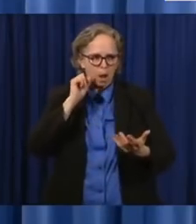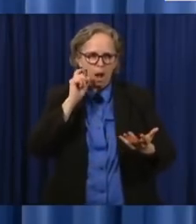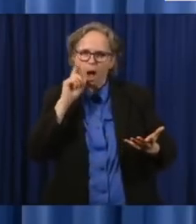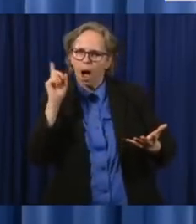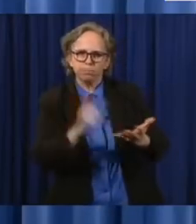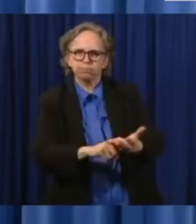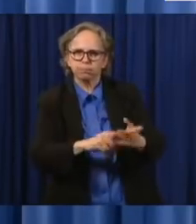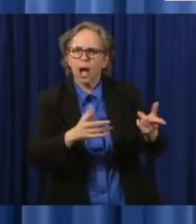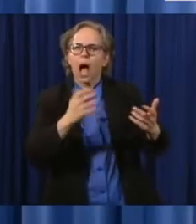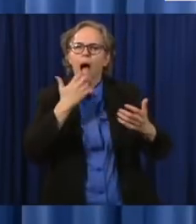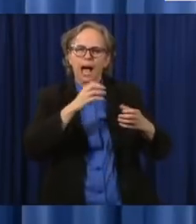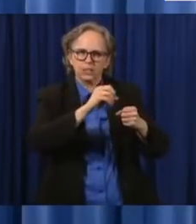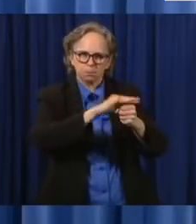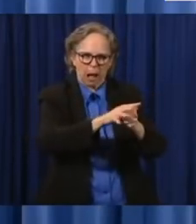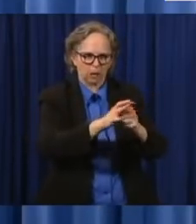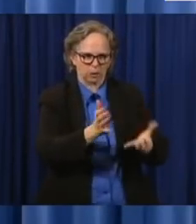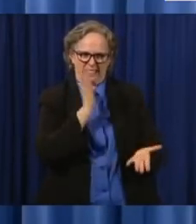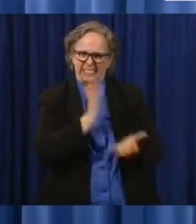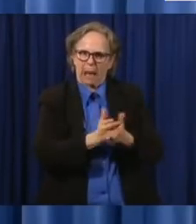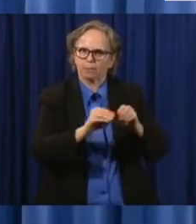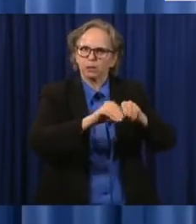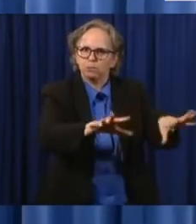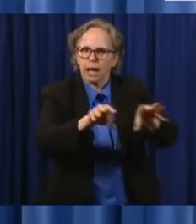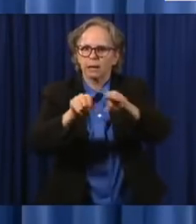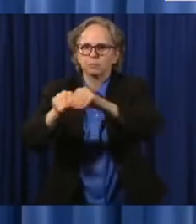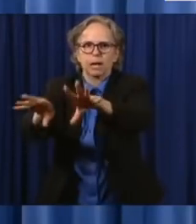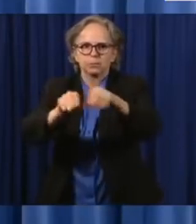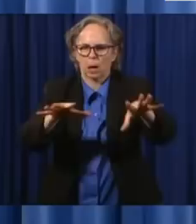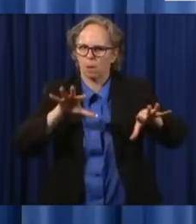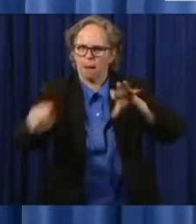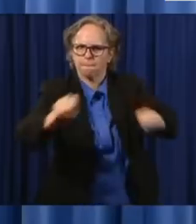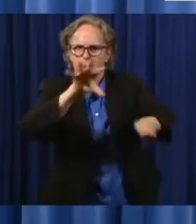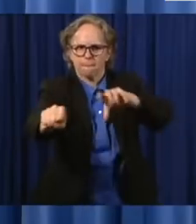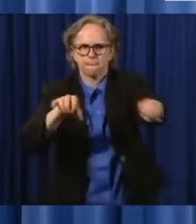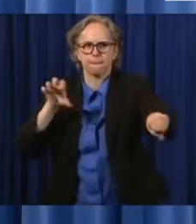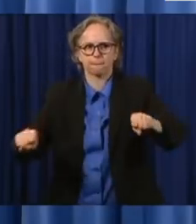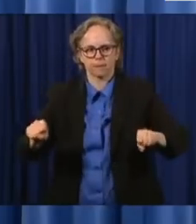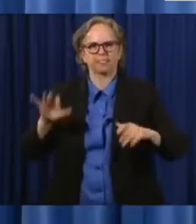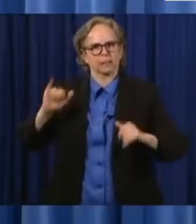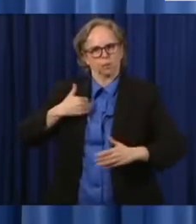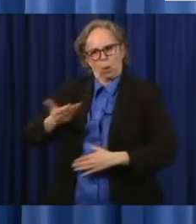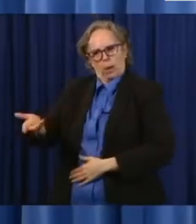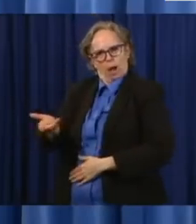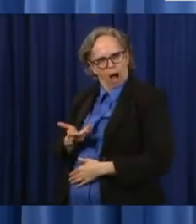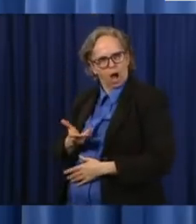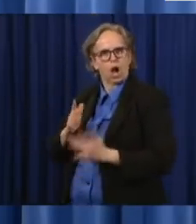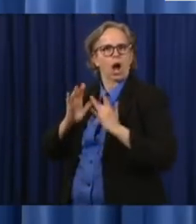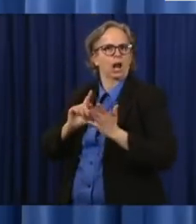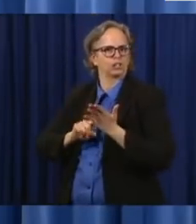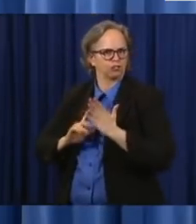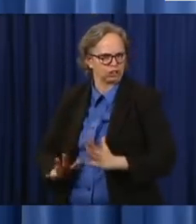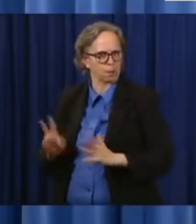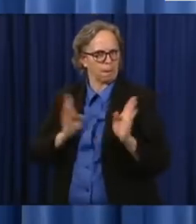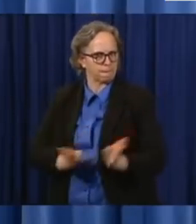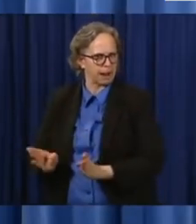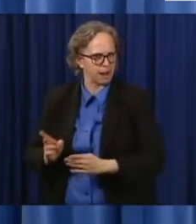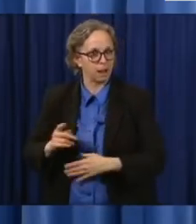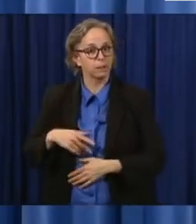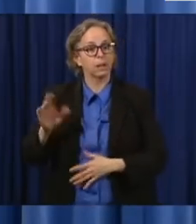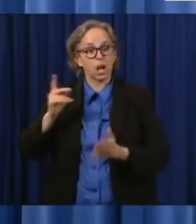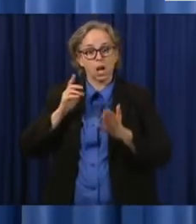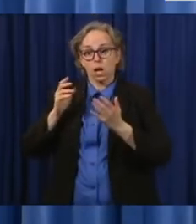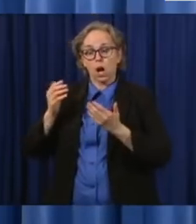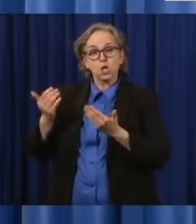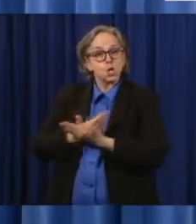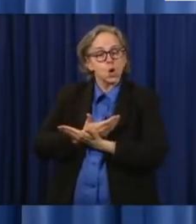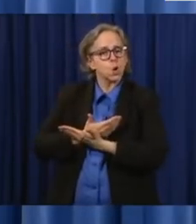to stop it. That depends on tracing. And again, tracing is probably as old as it goes back, probably at